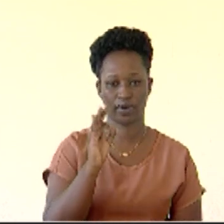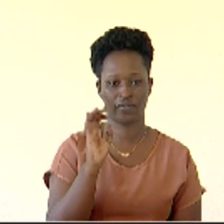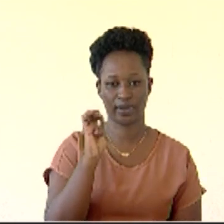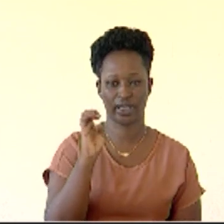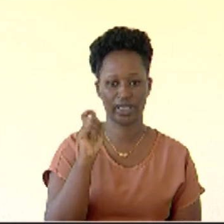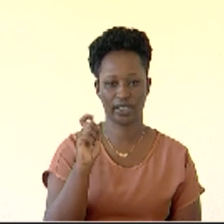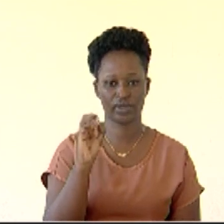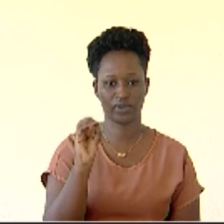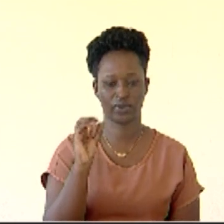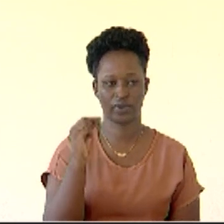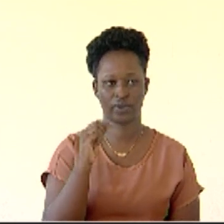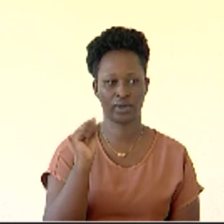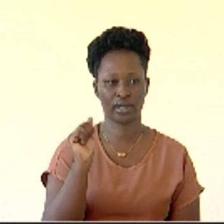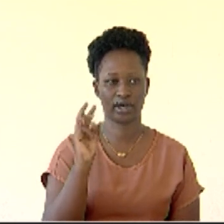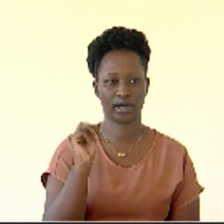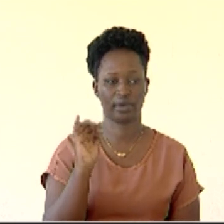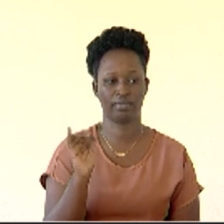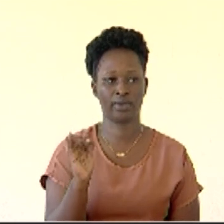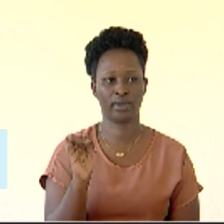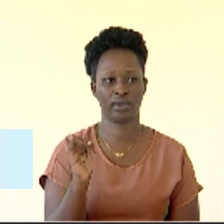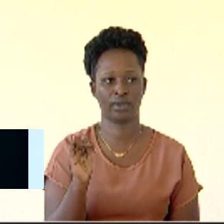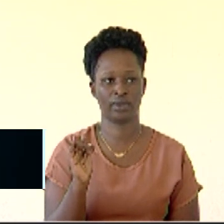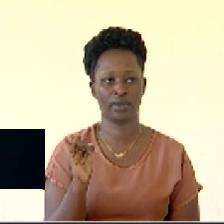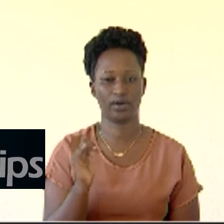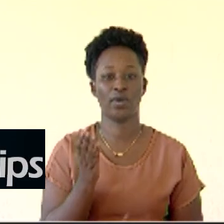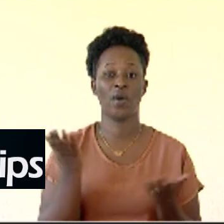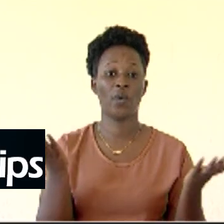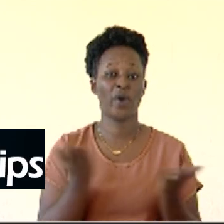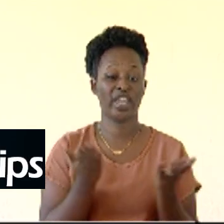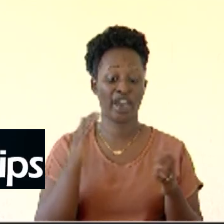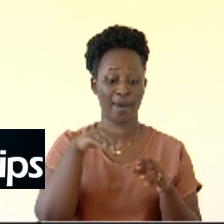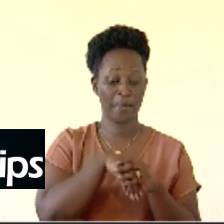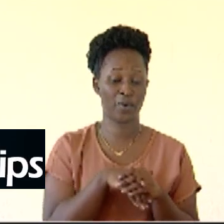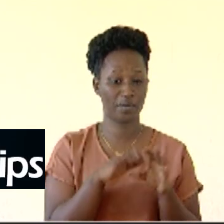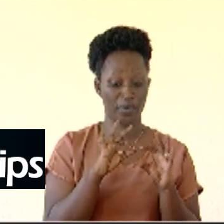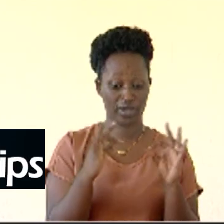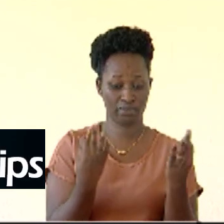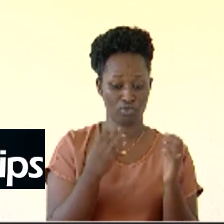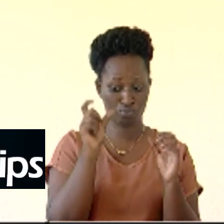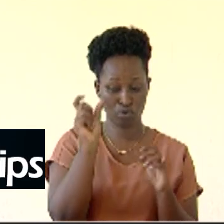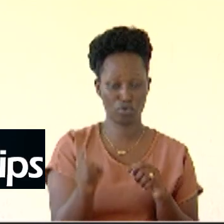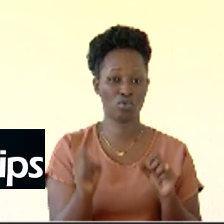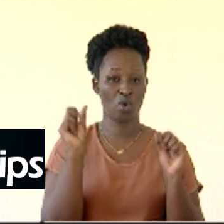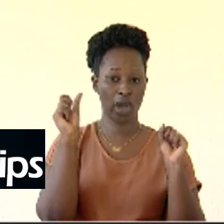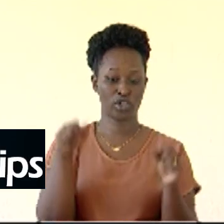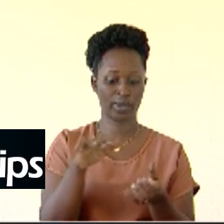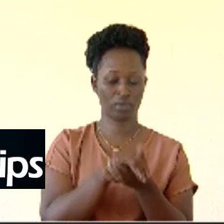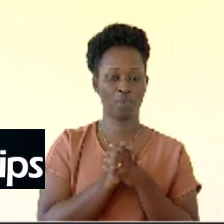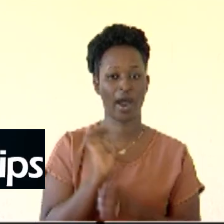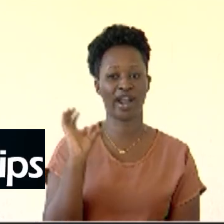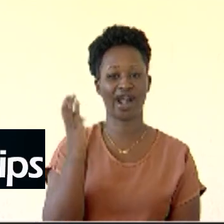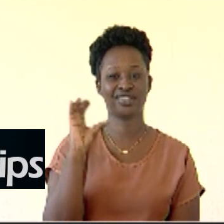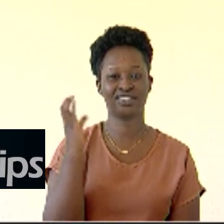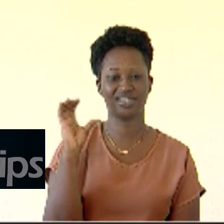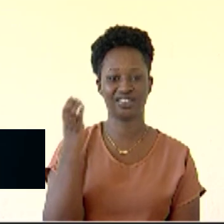an individual is allowed to marry their distant cousins. Exogamy, that is, you go and get married to some of your